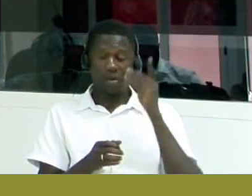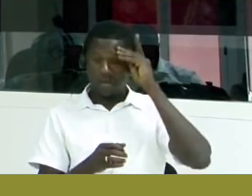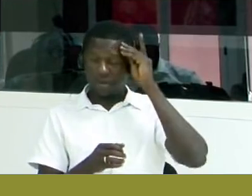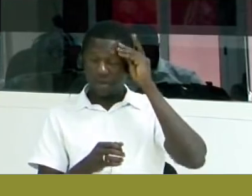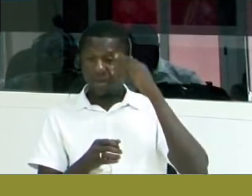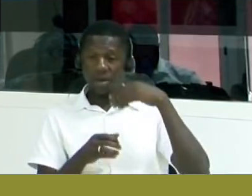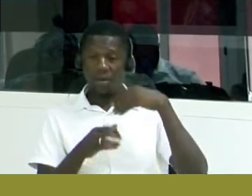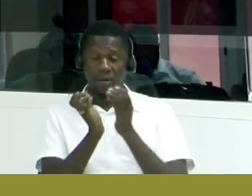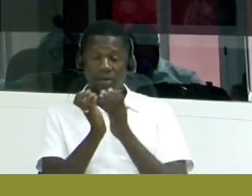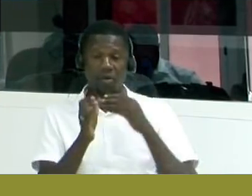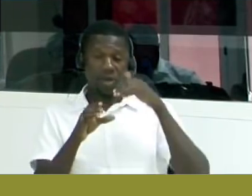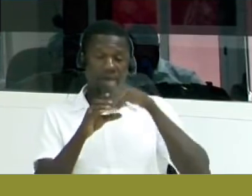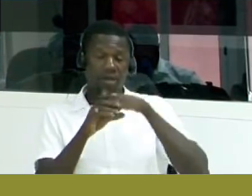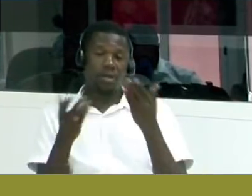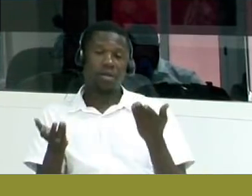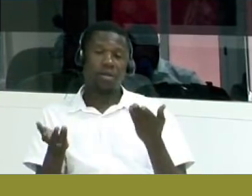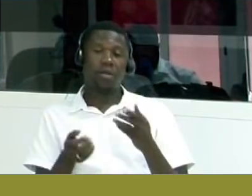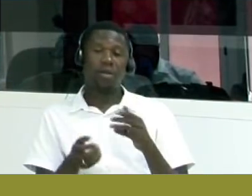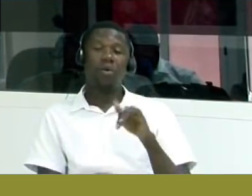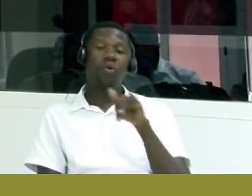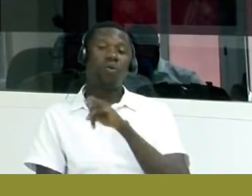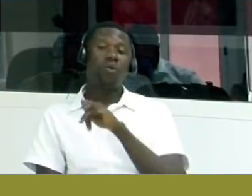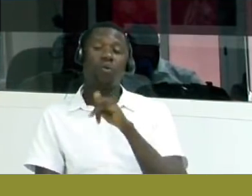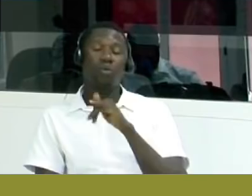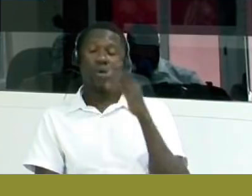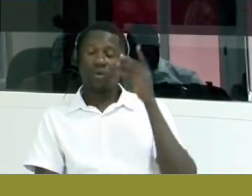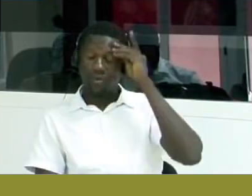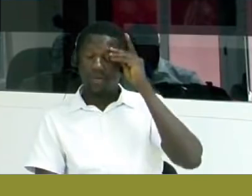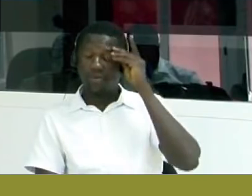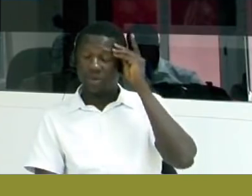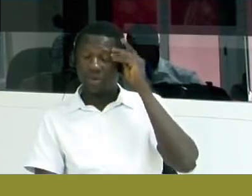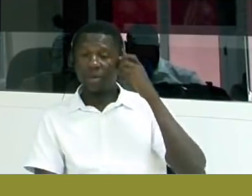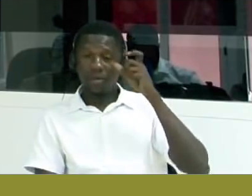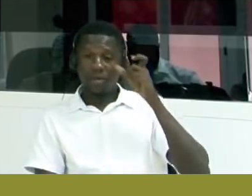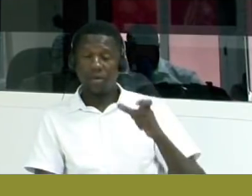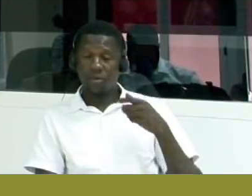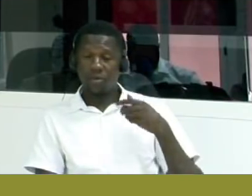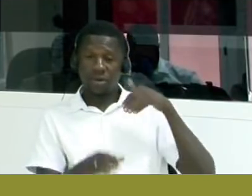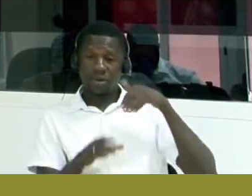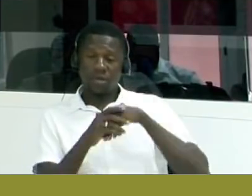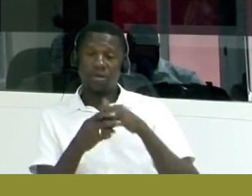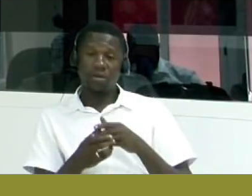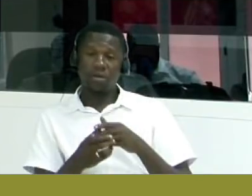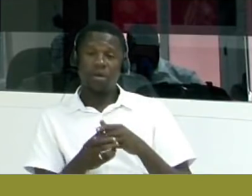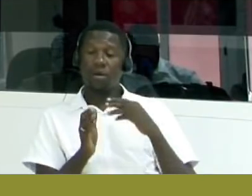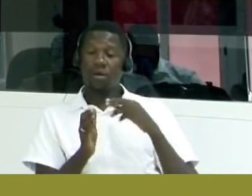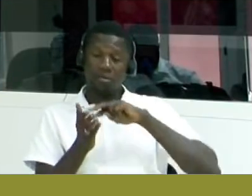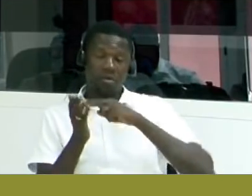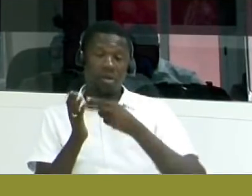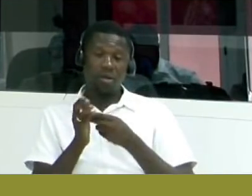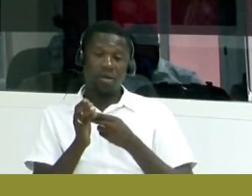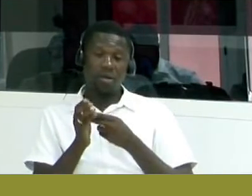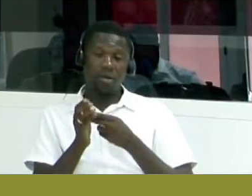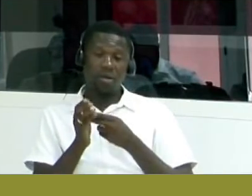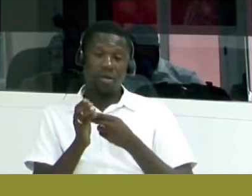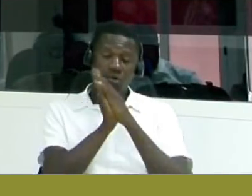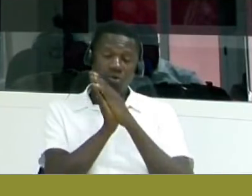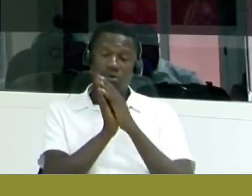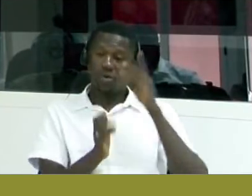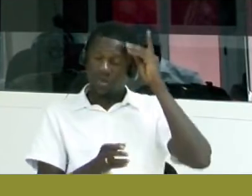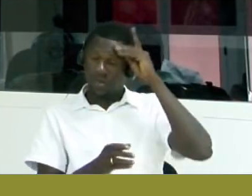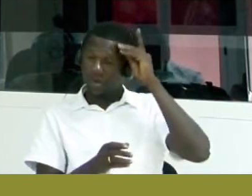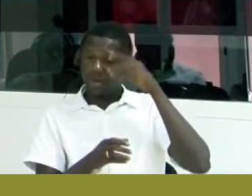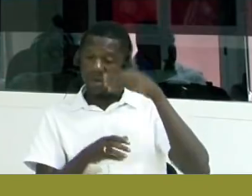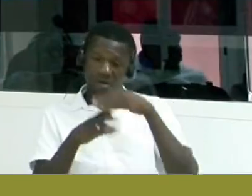And which politicians were suspected? They did not mention them. They just said politicians, meaning maybe opposition politicians.